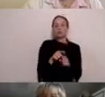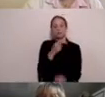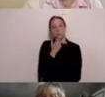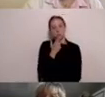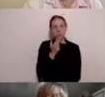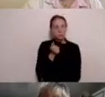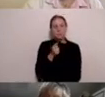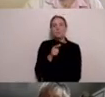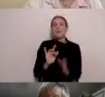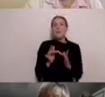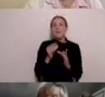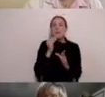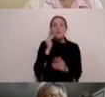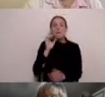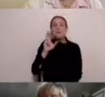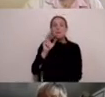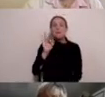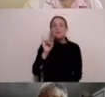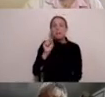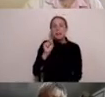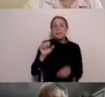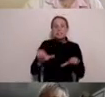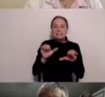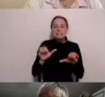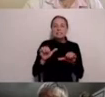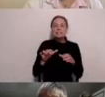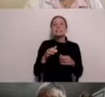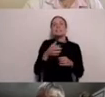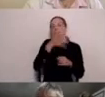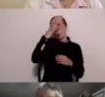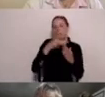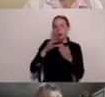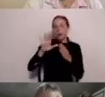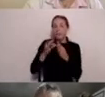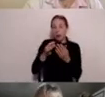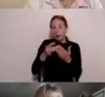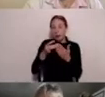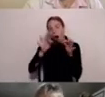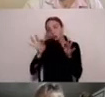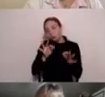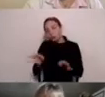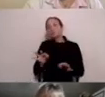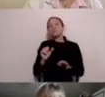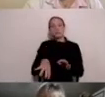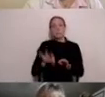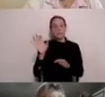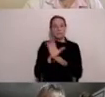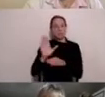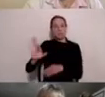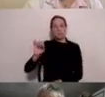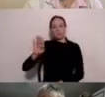online home craft activities led by a parent guide and their family. And those videos can be found on their Facebook page. They're just really